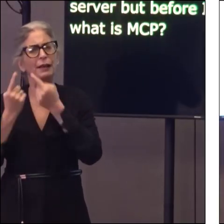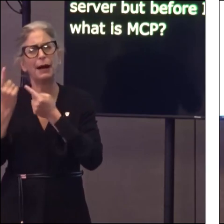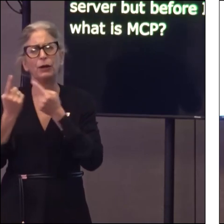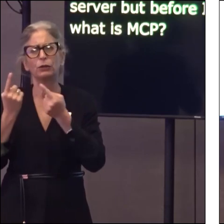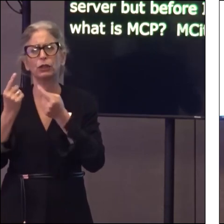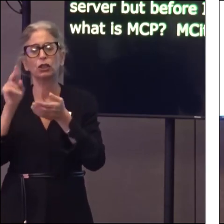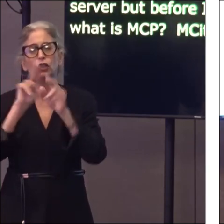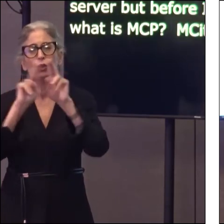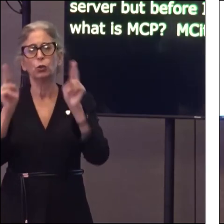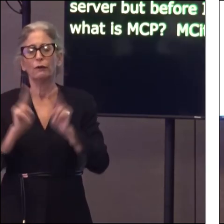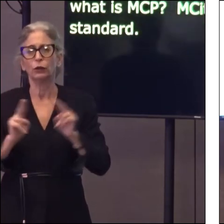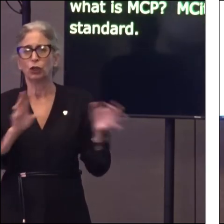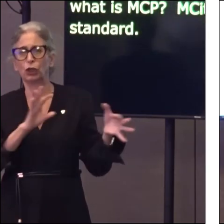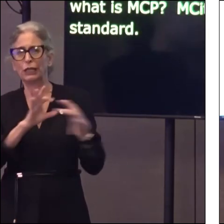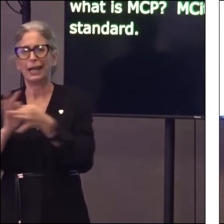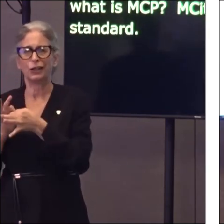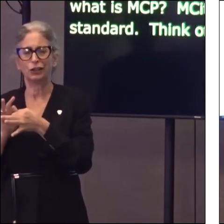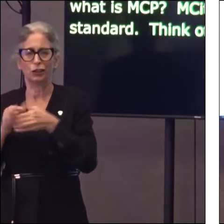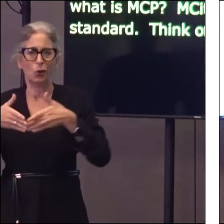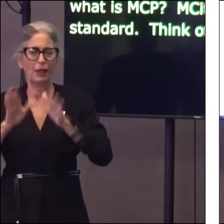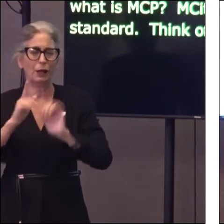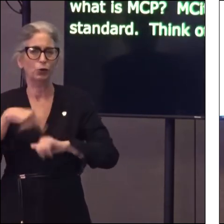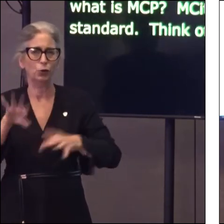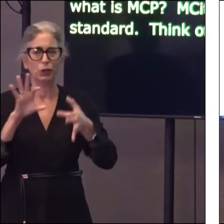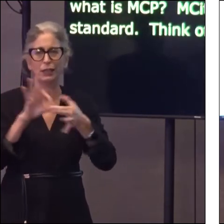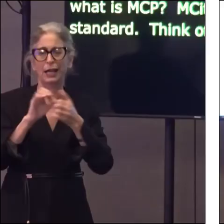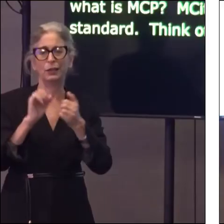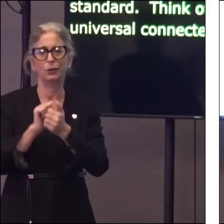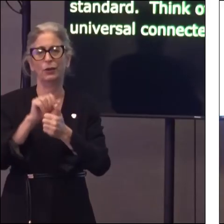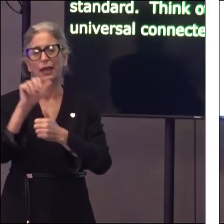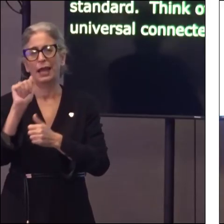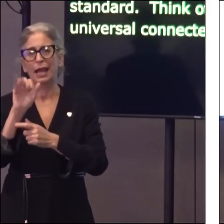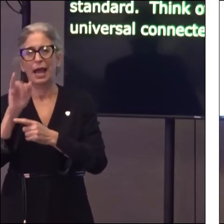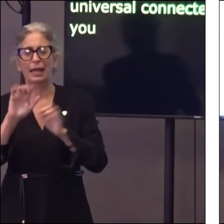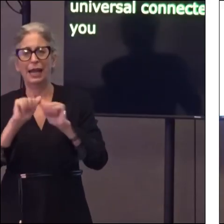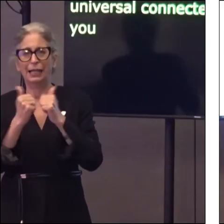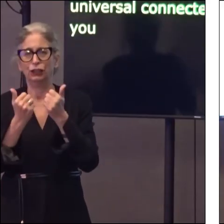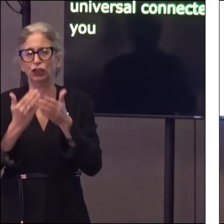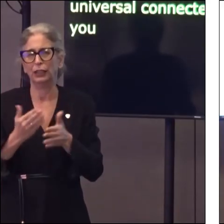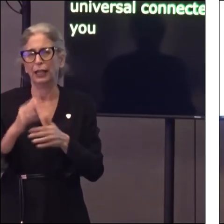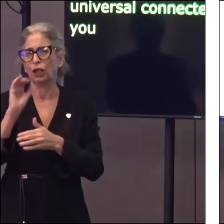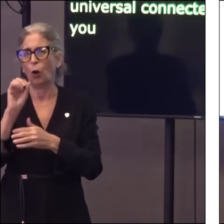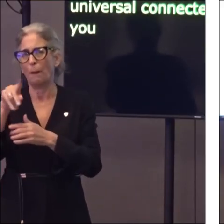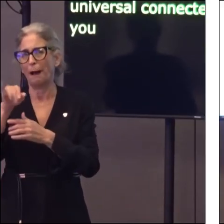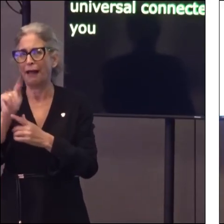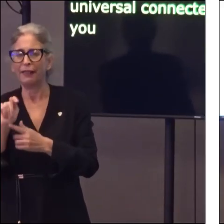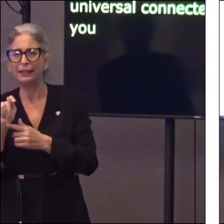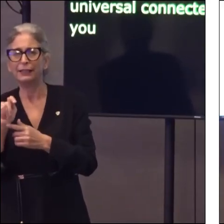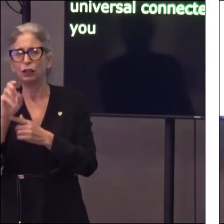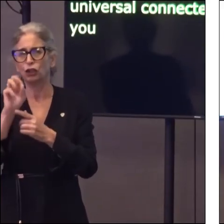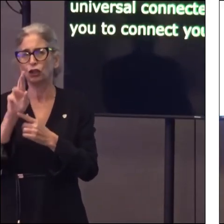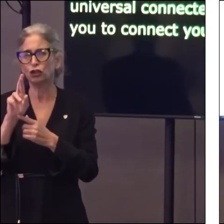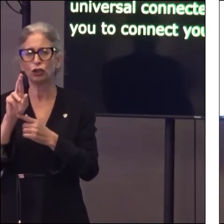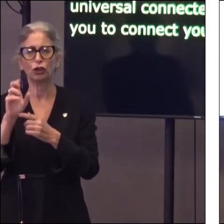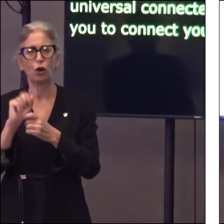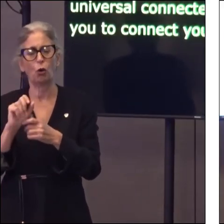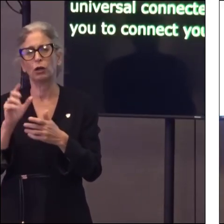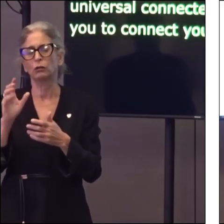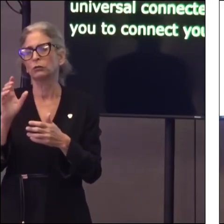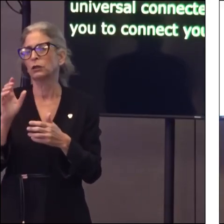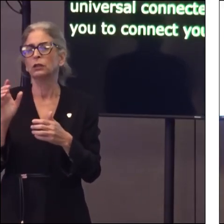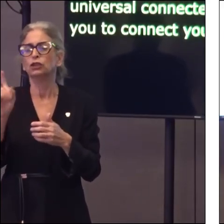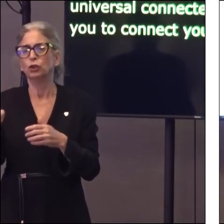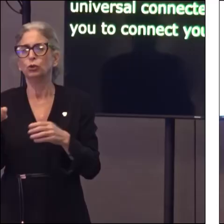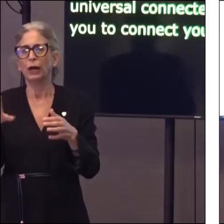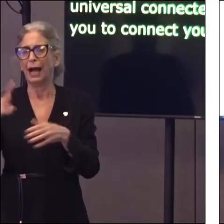a universal connector that allows you to connect your AI agents like GitHub Copilot, Cursor, or Claude